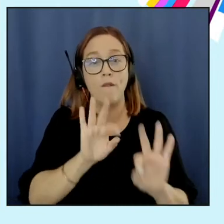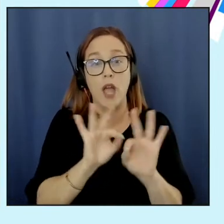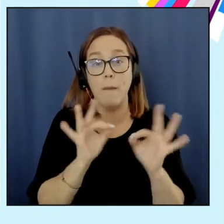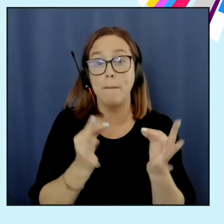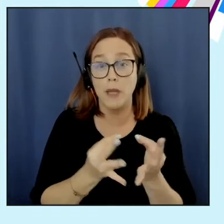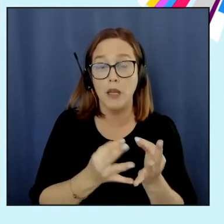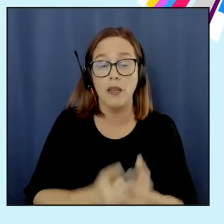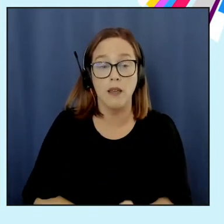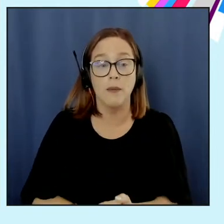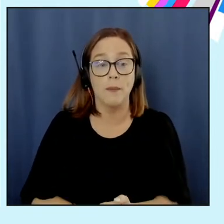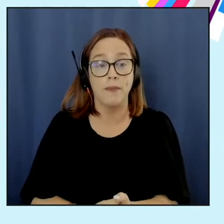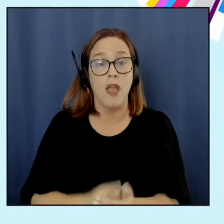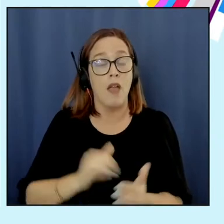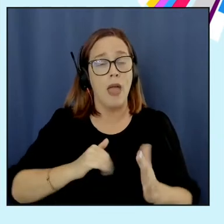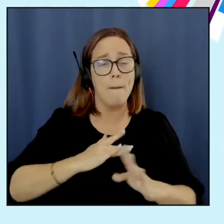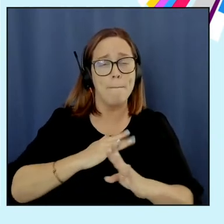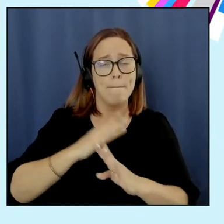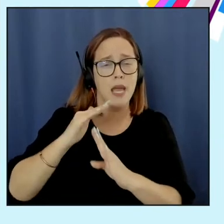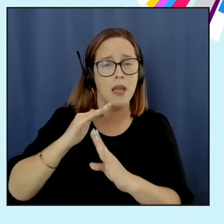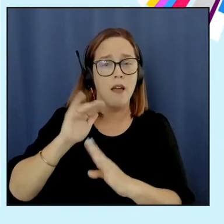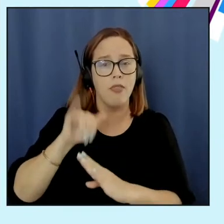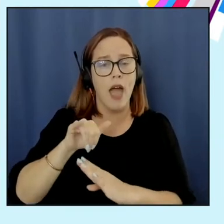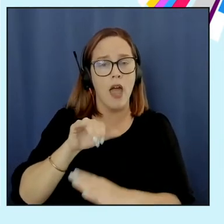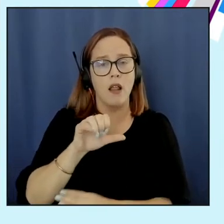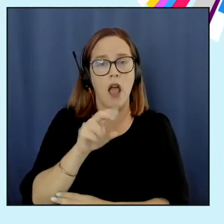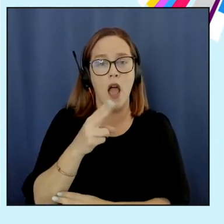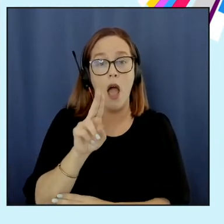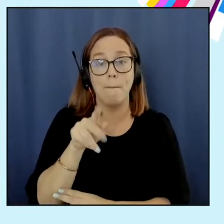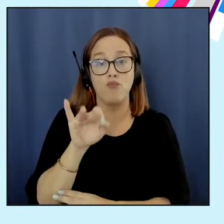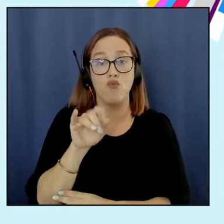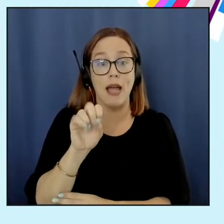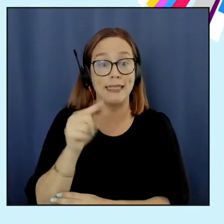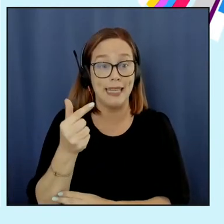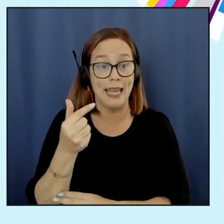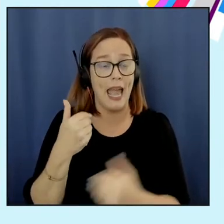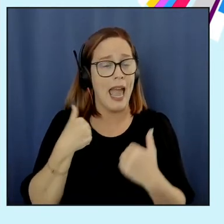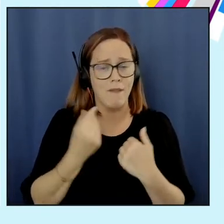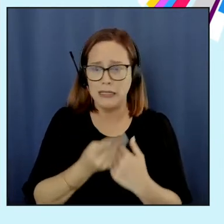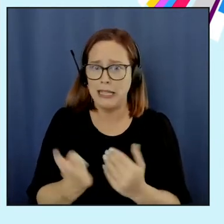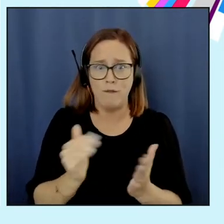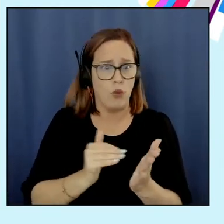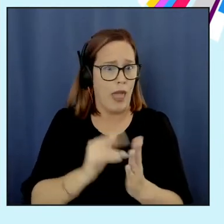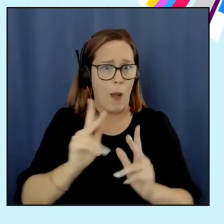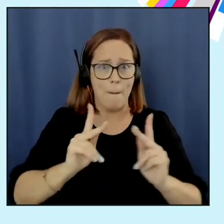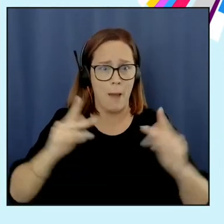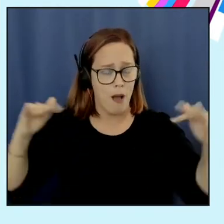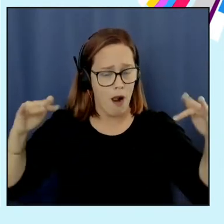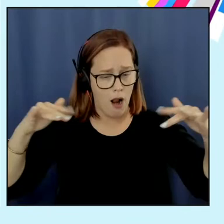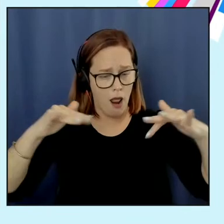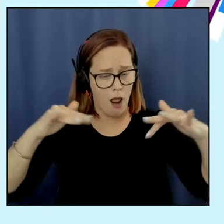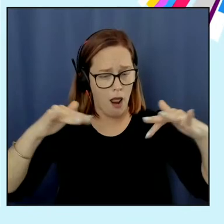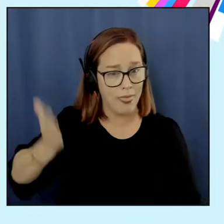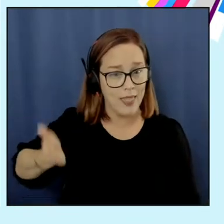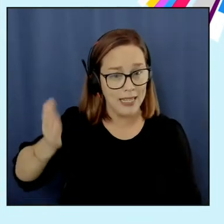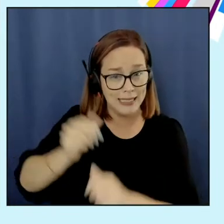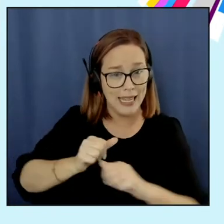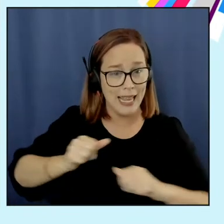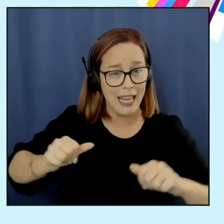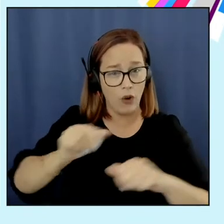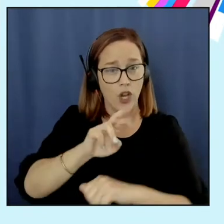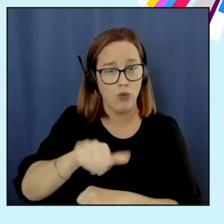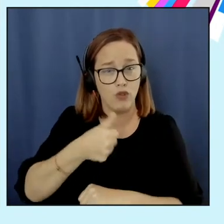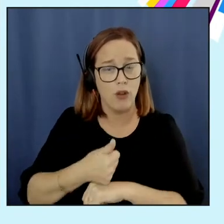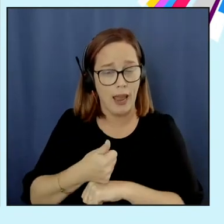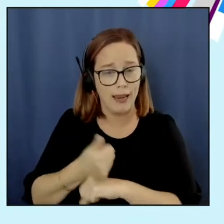the Stonewall uprising, there were several thousand people filling this area that we're recreating here. Now,